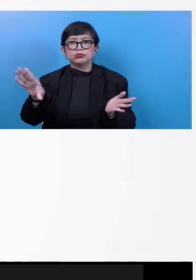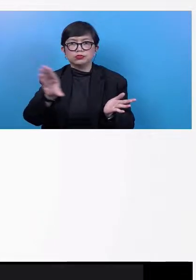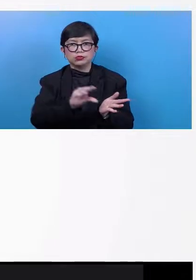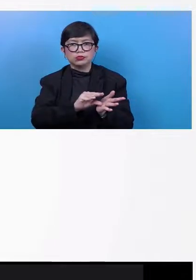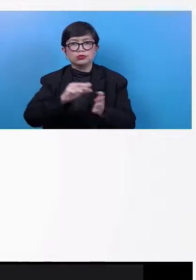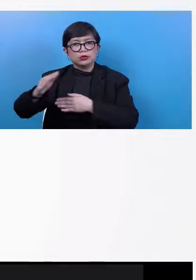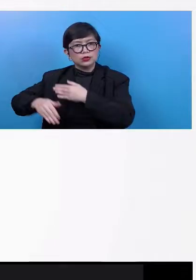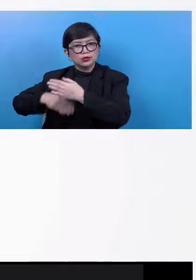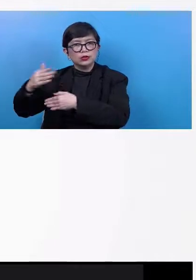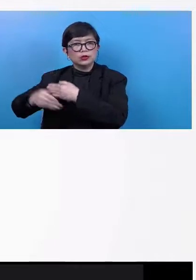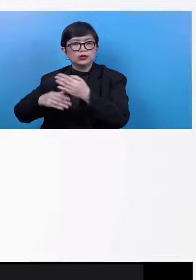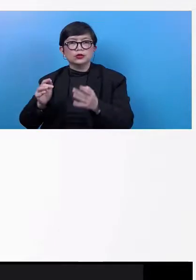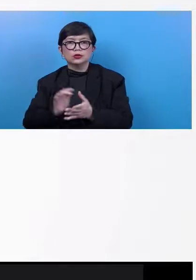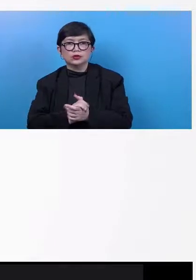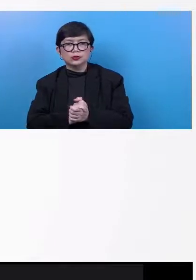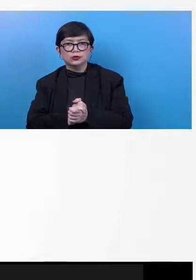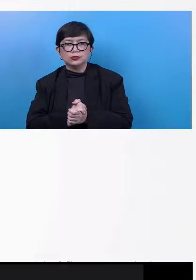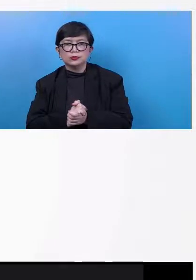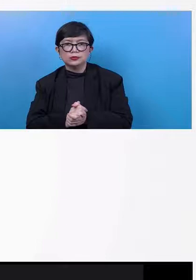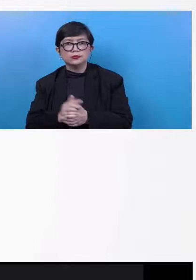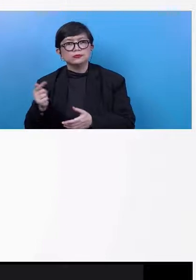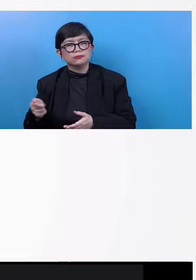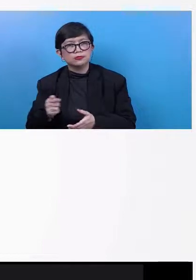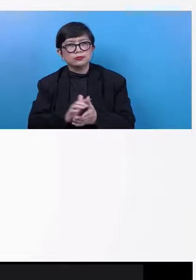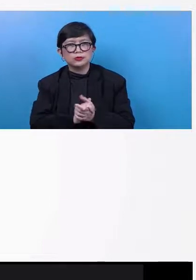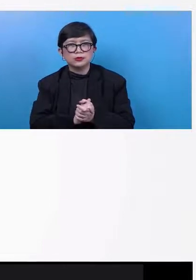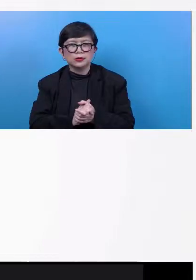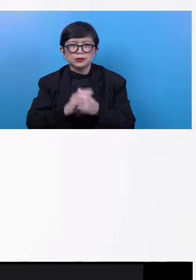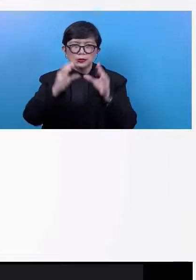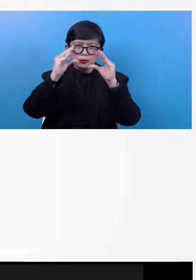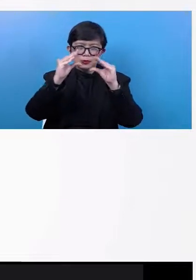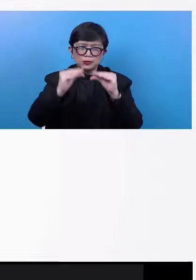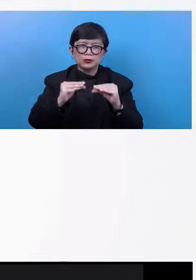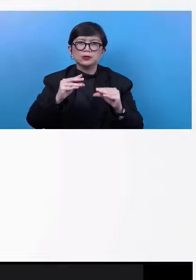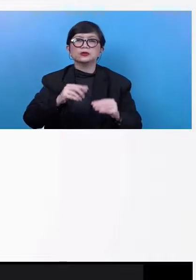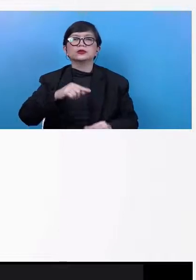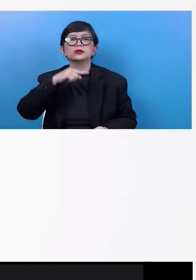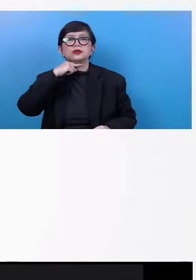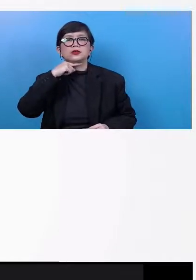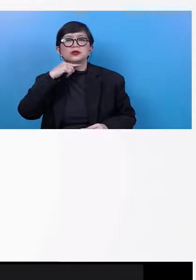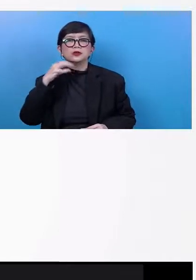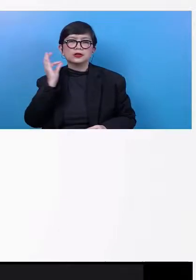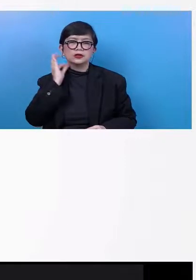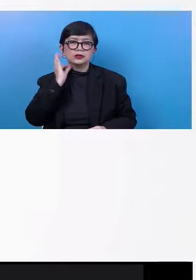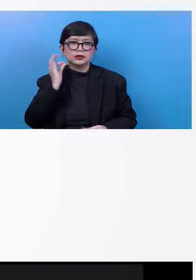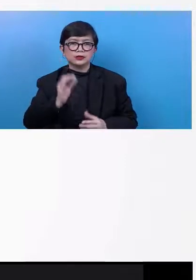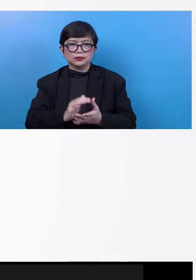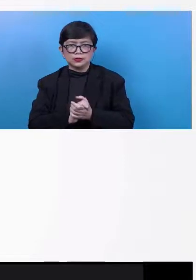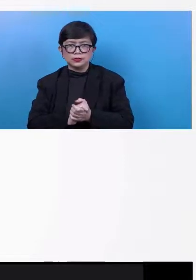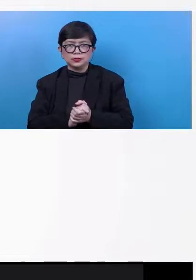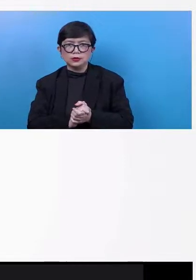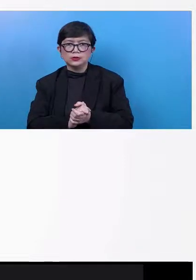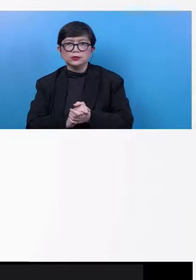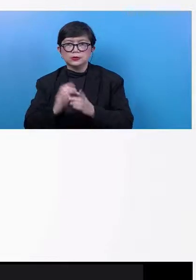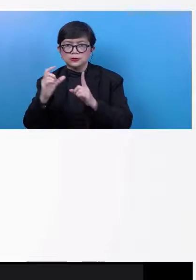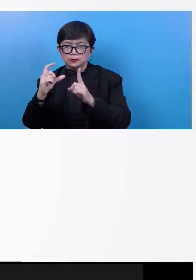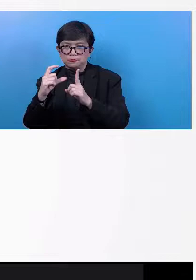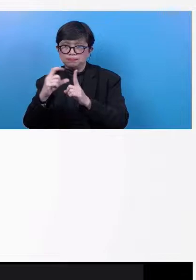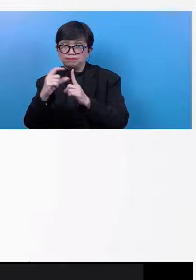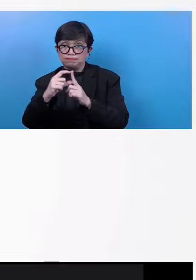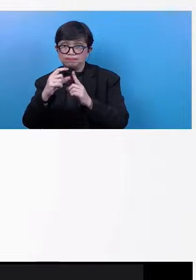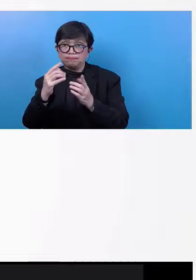strategies. Finally, we must work to improve data collection so that we have a good basis